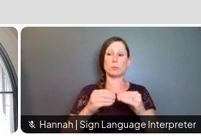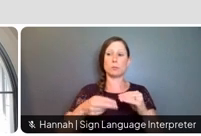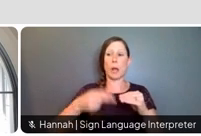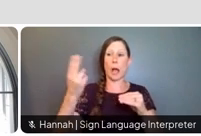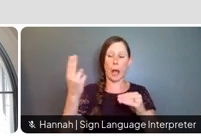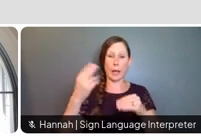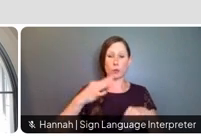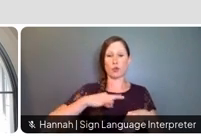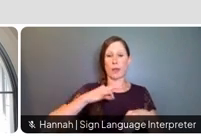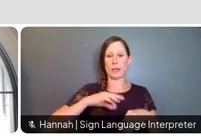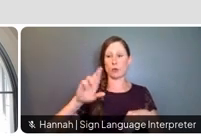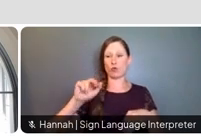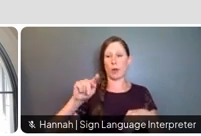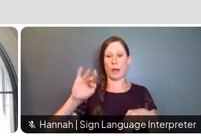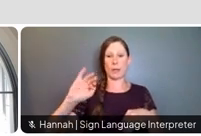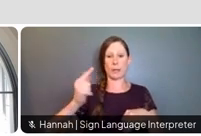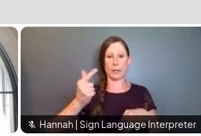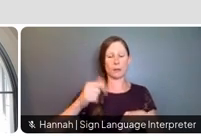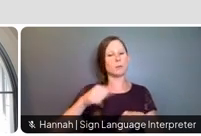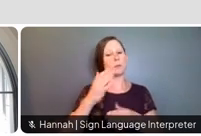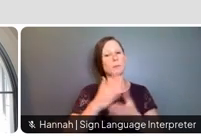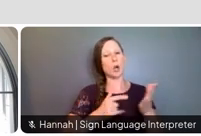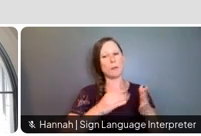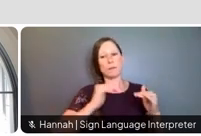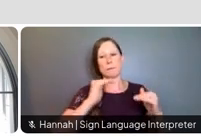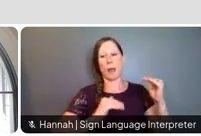And so other parts of the balance sheet can also have